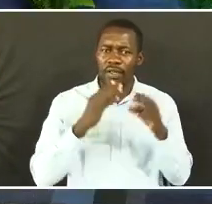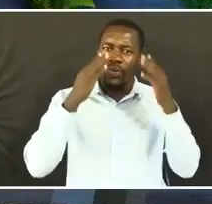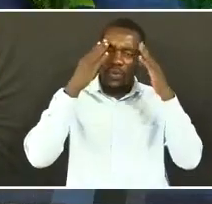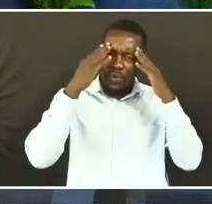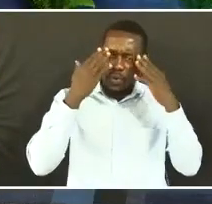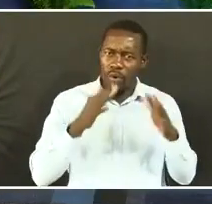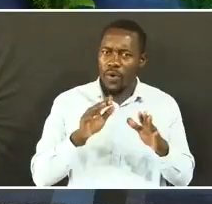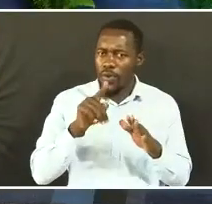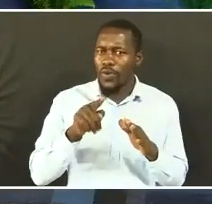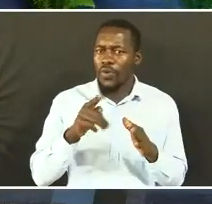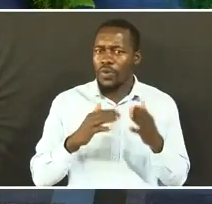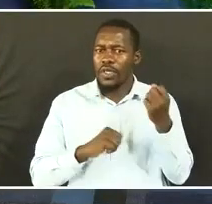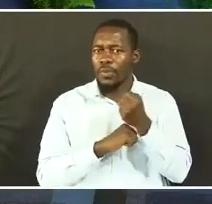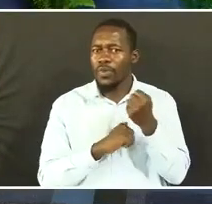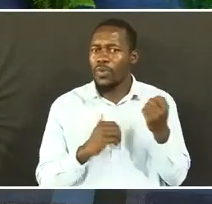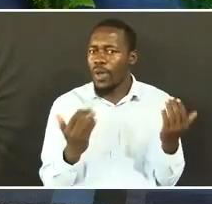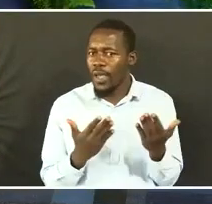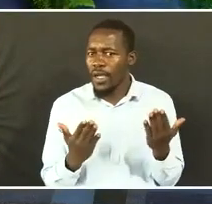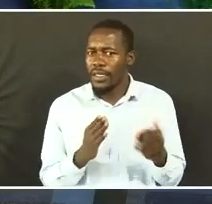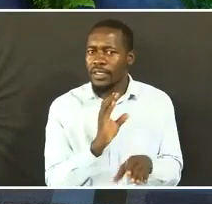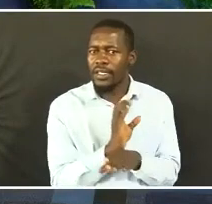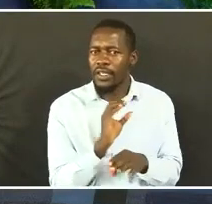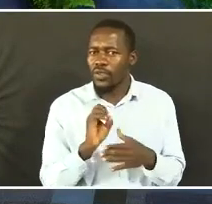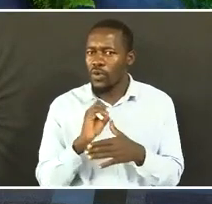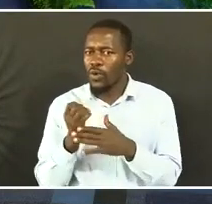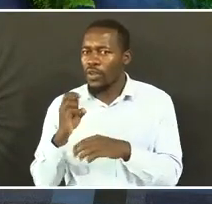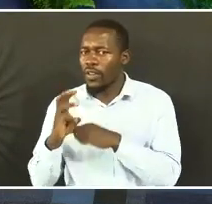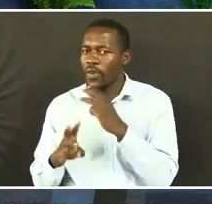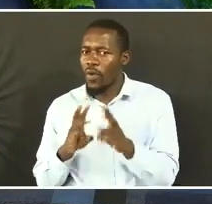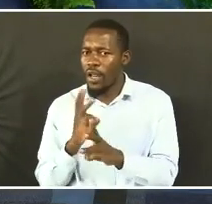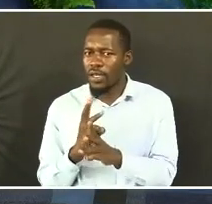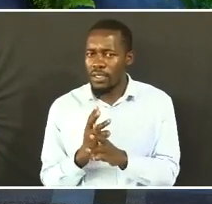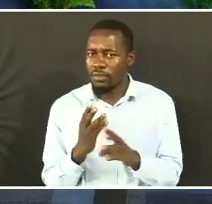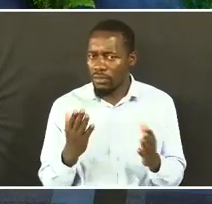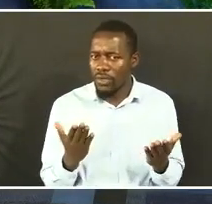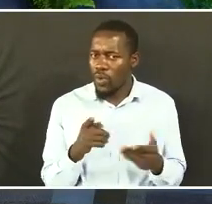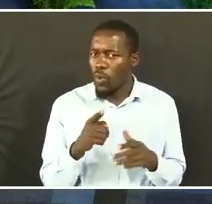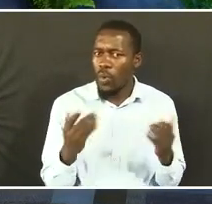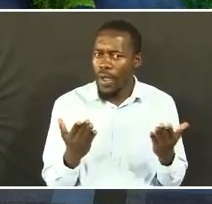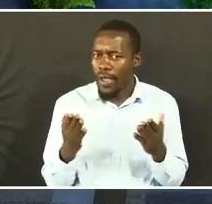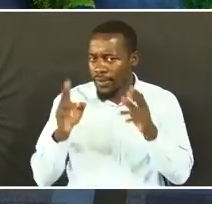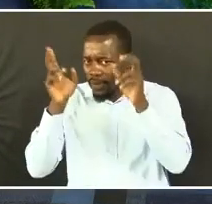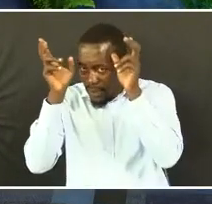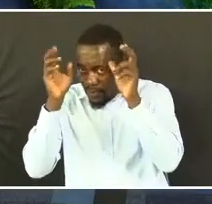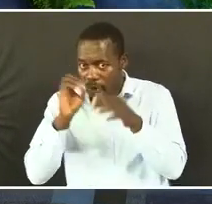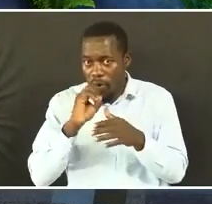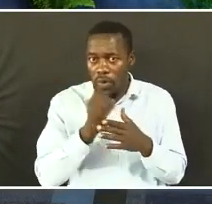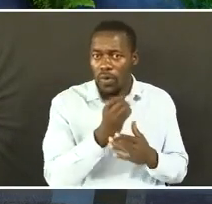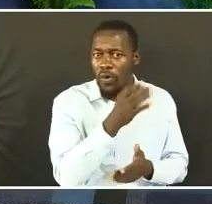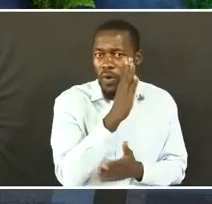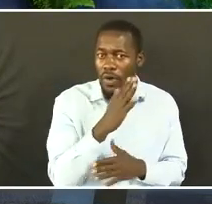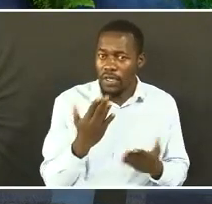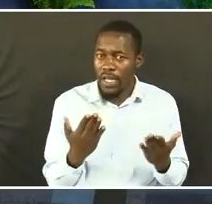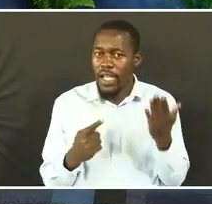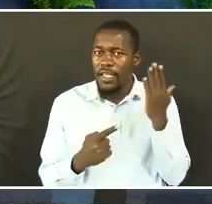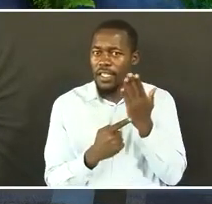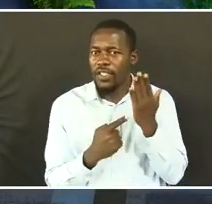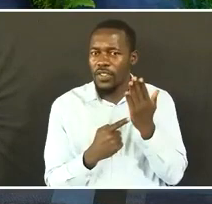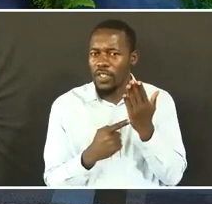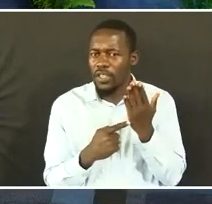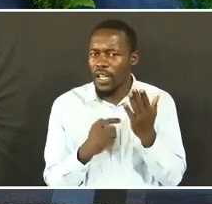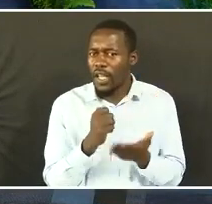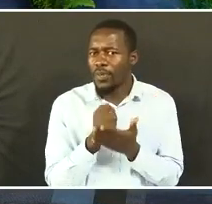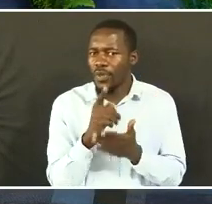stand. What is the influence of these facilities, digital facilities, in our